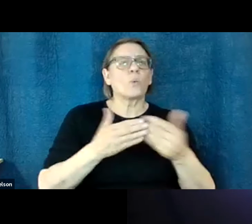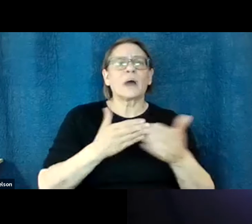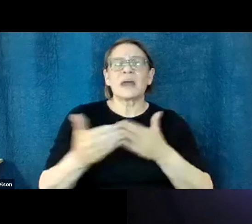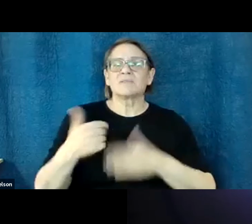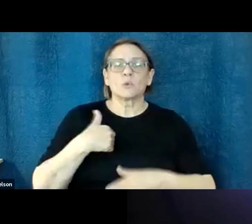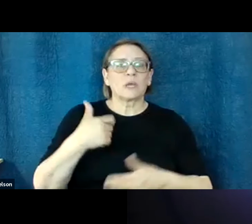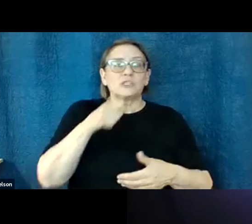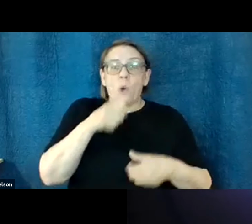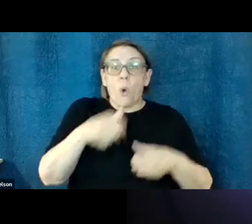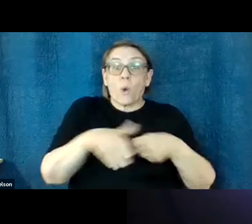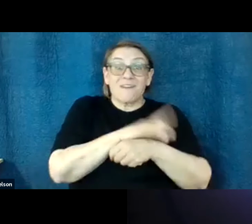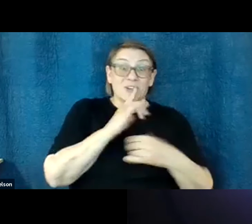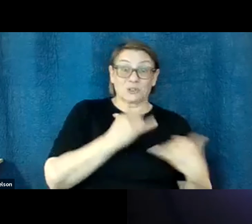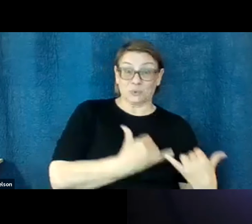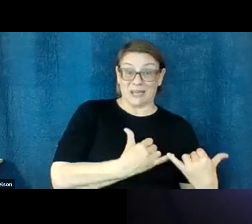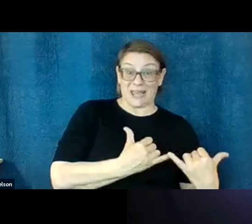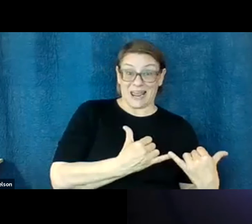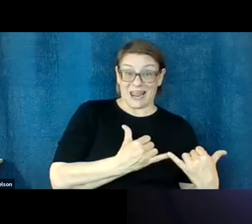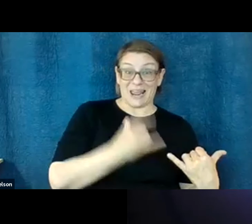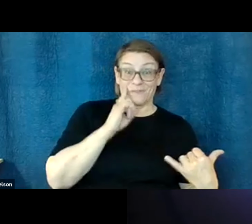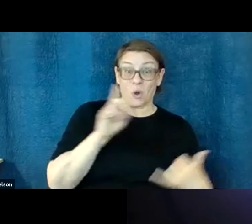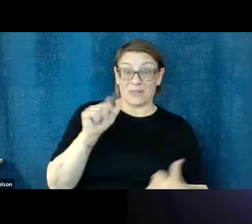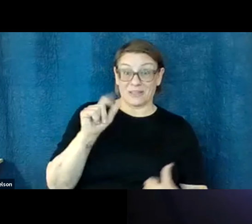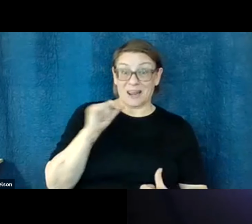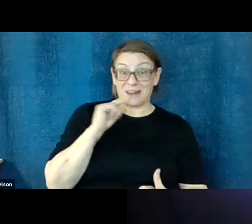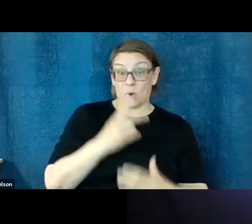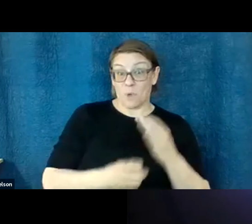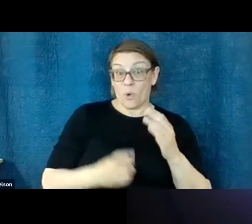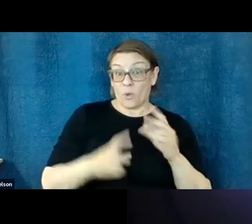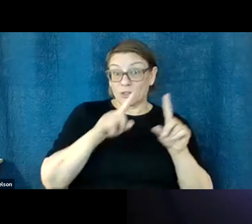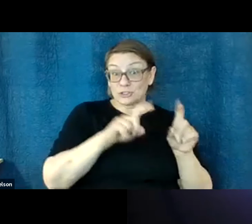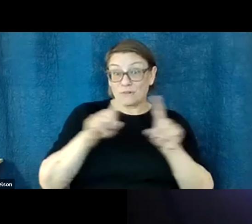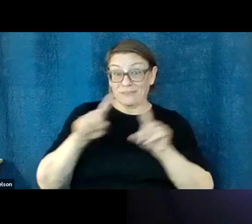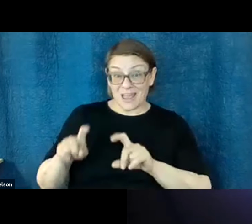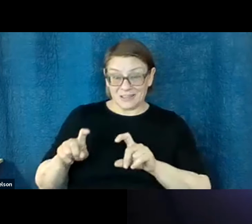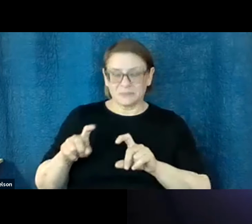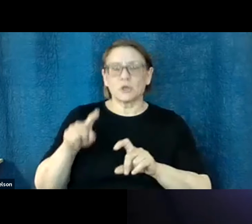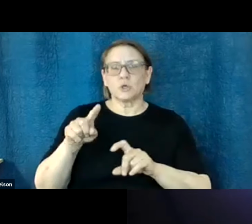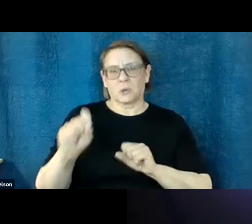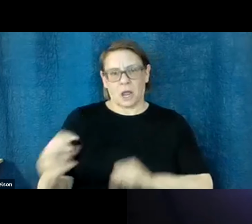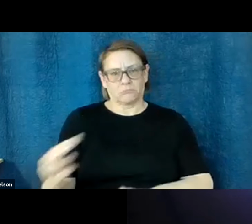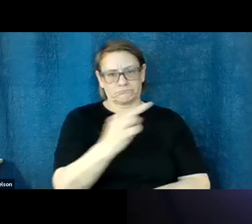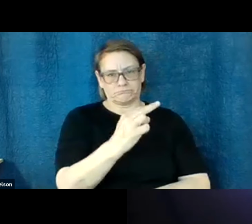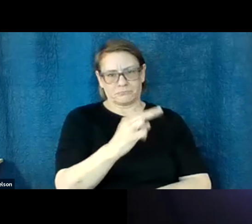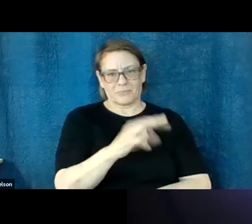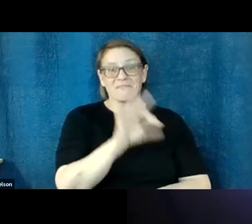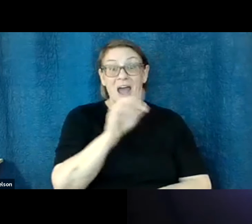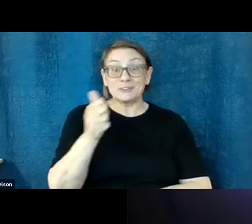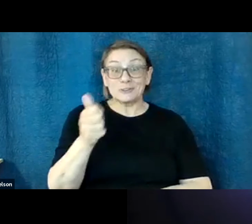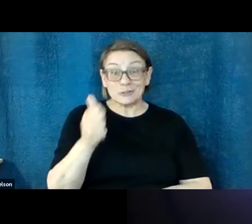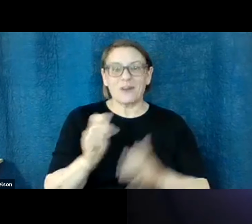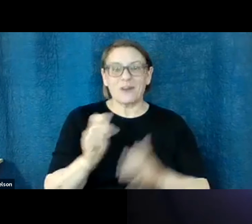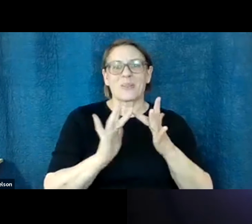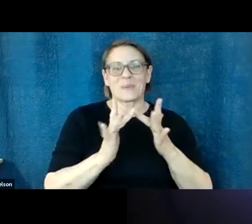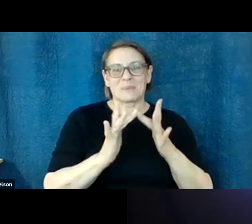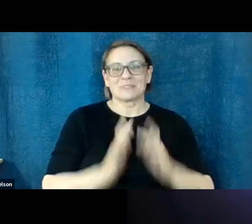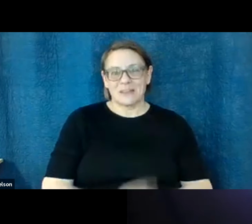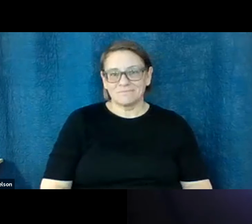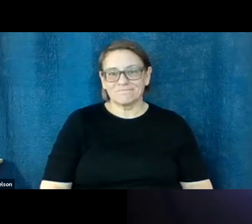that we don't cover in today's meeting for the data for both of the surveys, you can find on your own at the website.